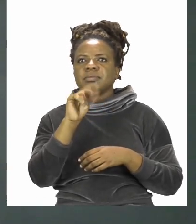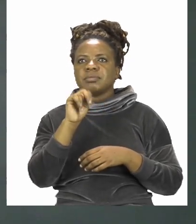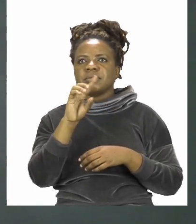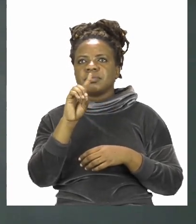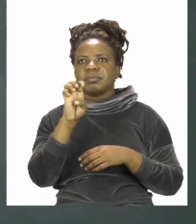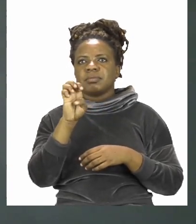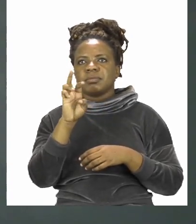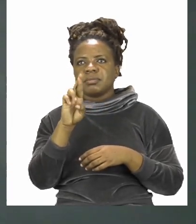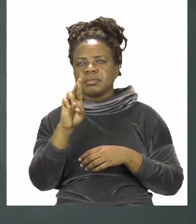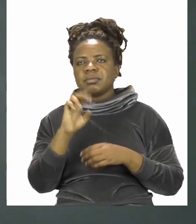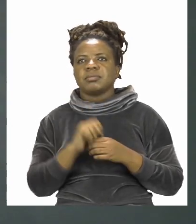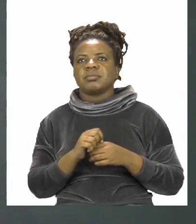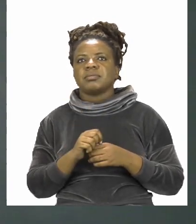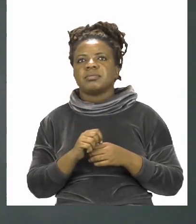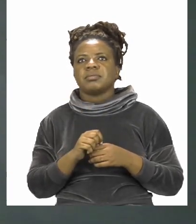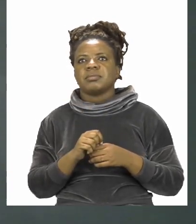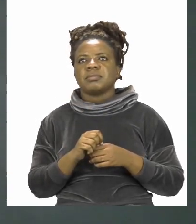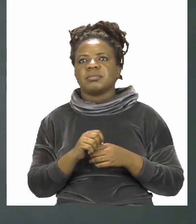Cylinder.